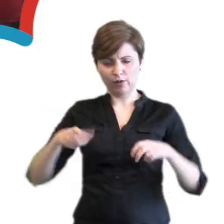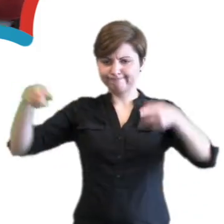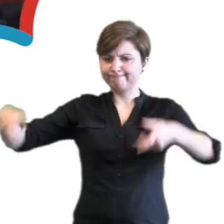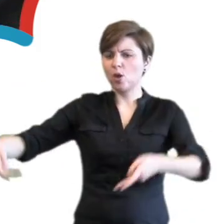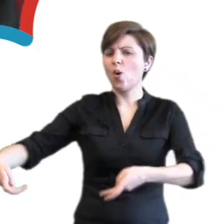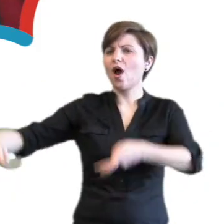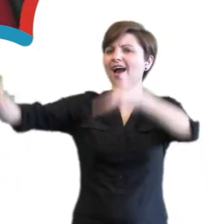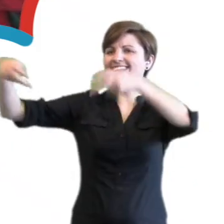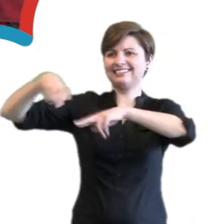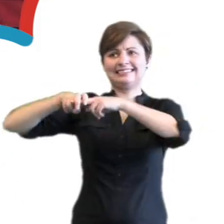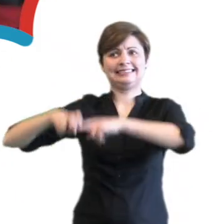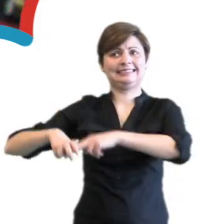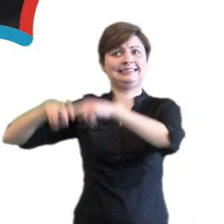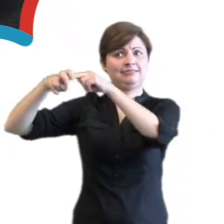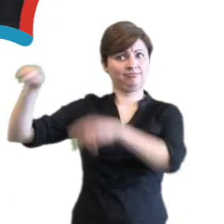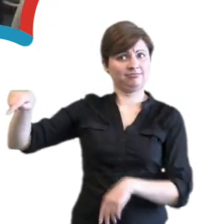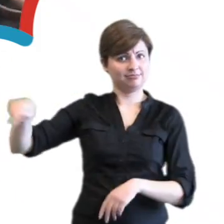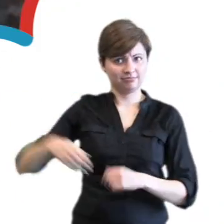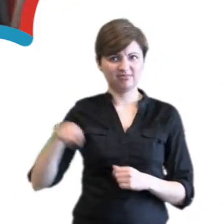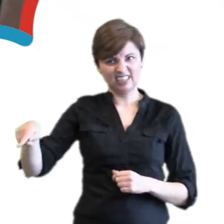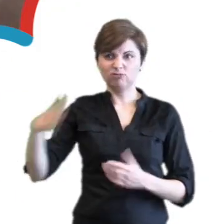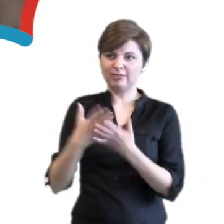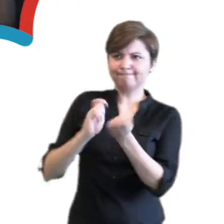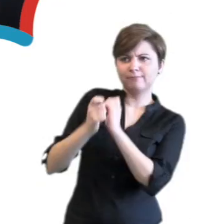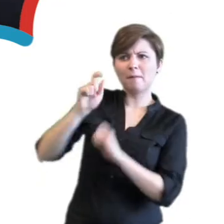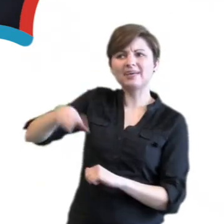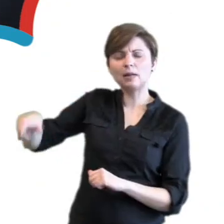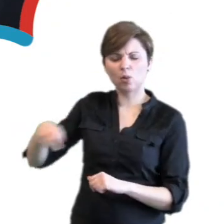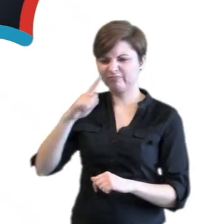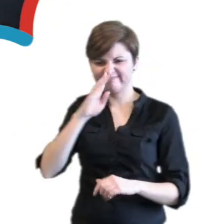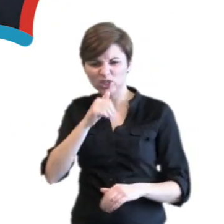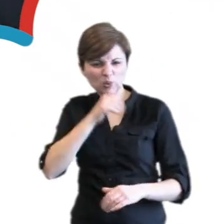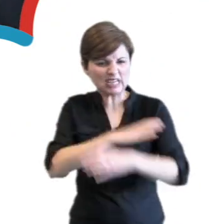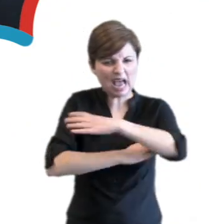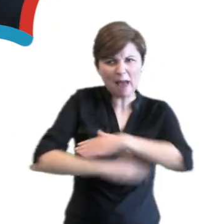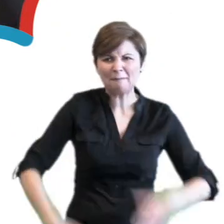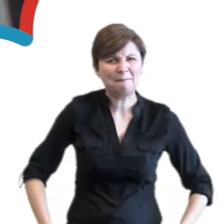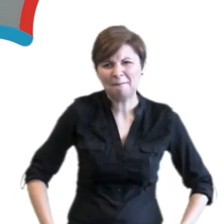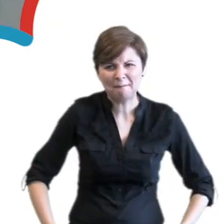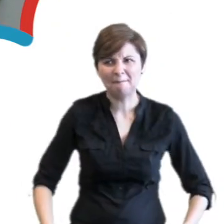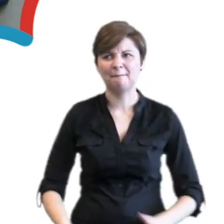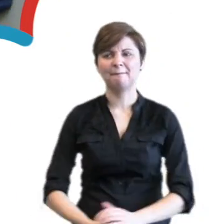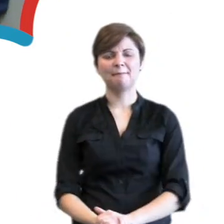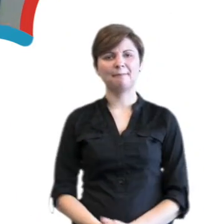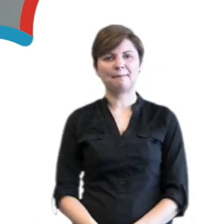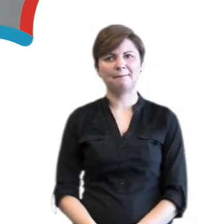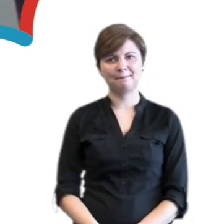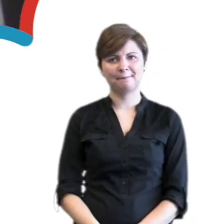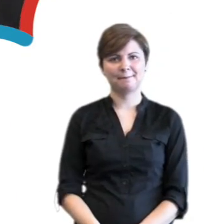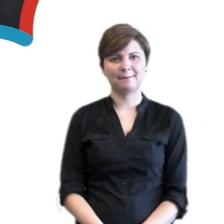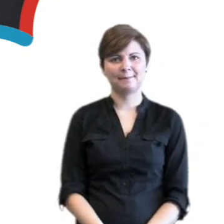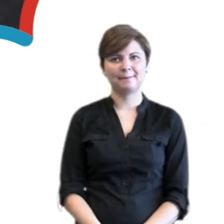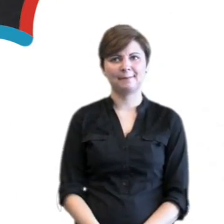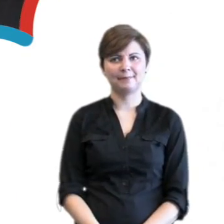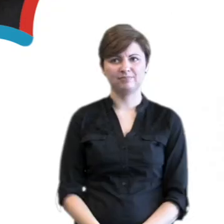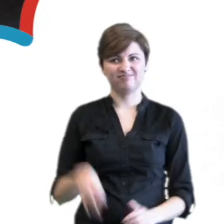have the seating harness here now, which is adaptable to people who haven't got the full